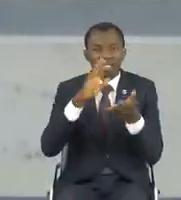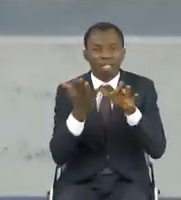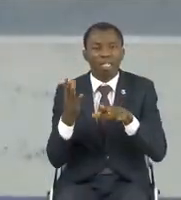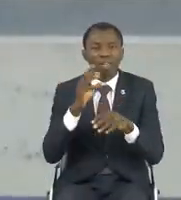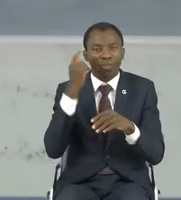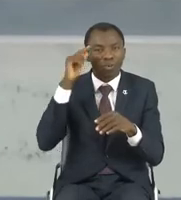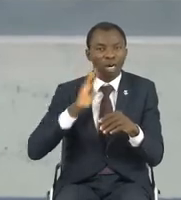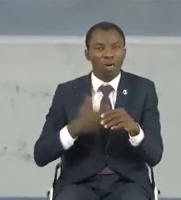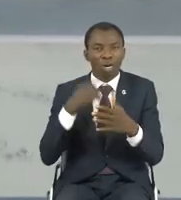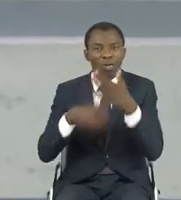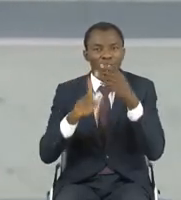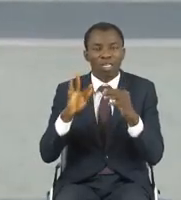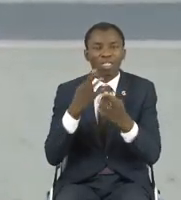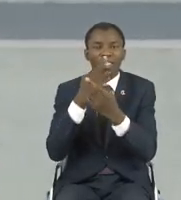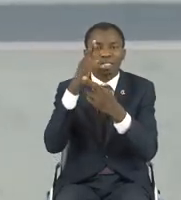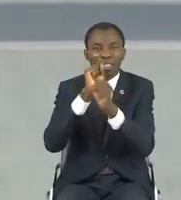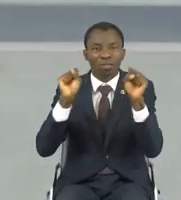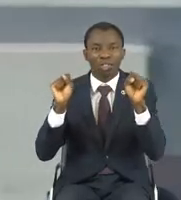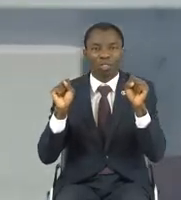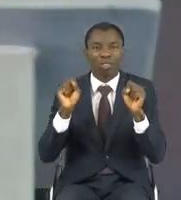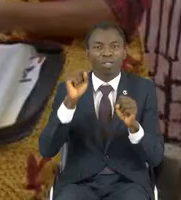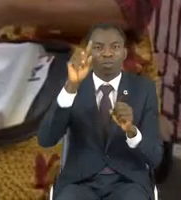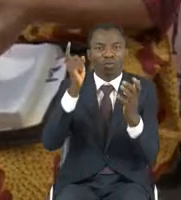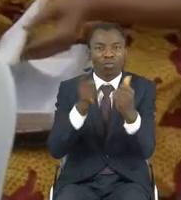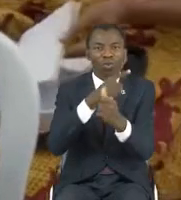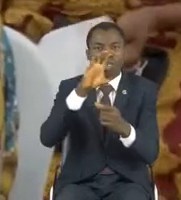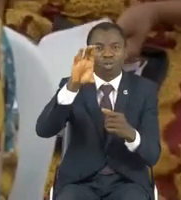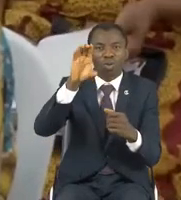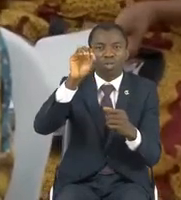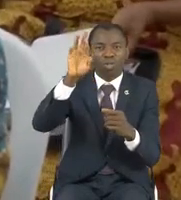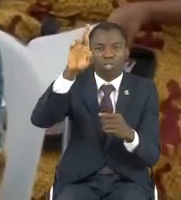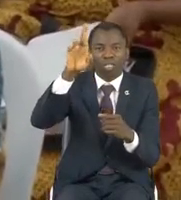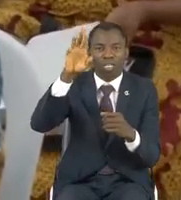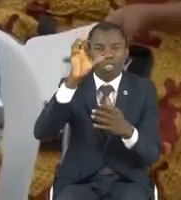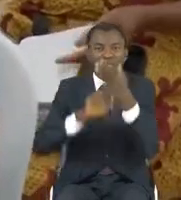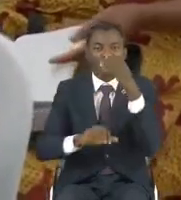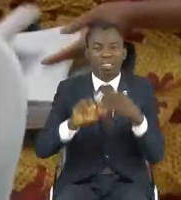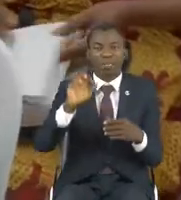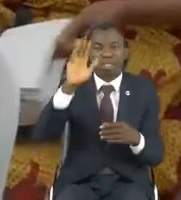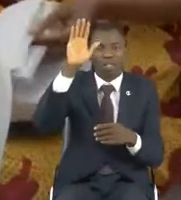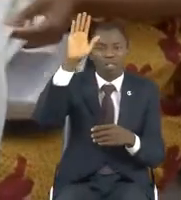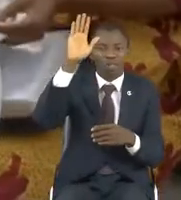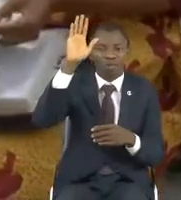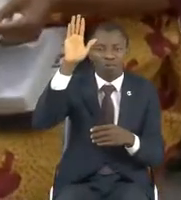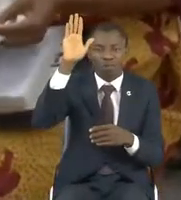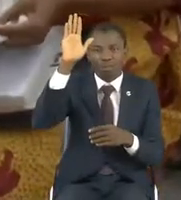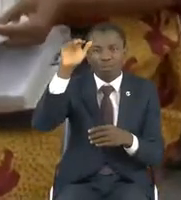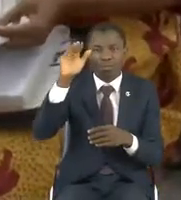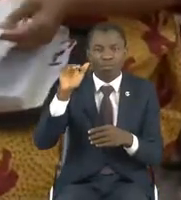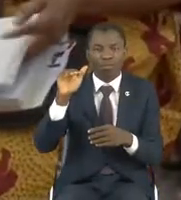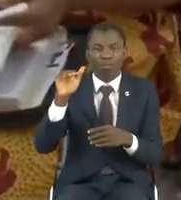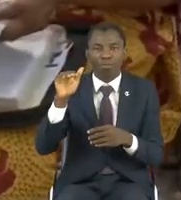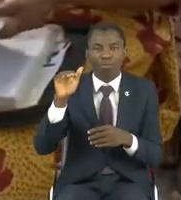1 Corinthians chapter 15. And I'm reading from verse 3. 1 Corinthians